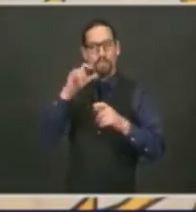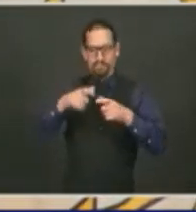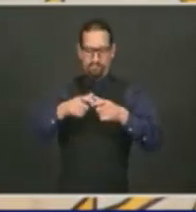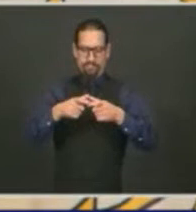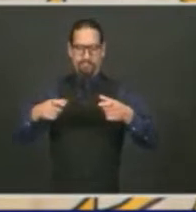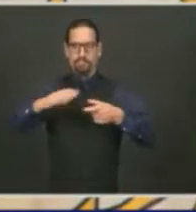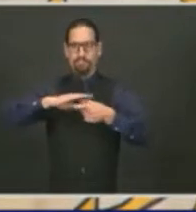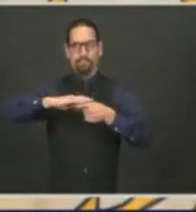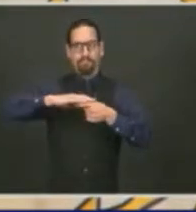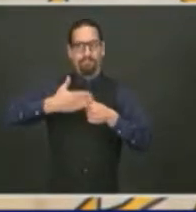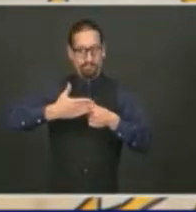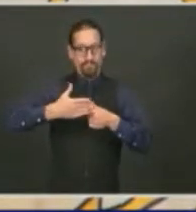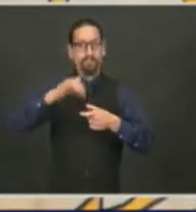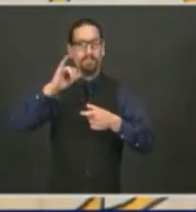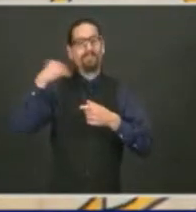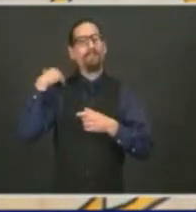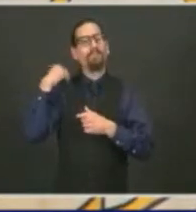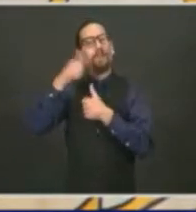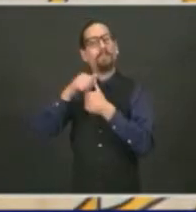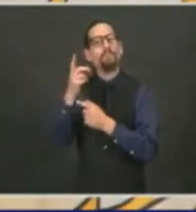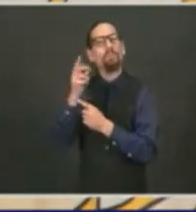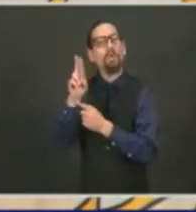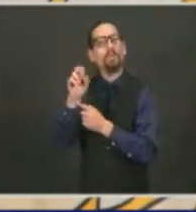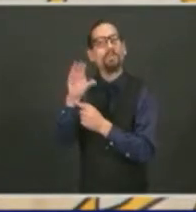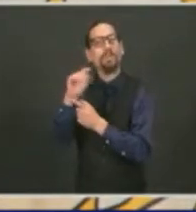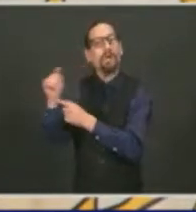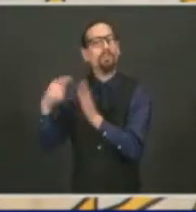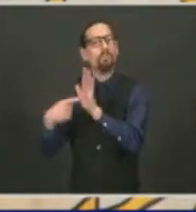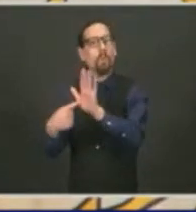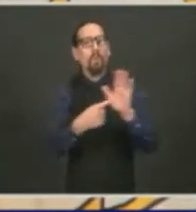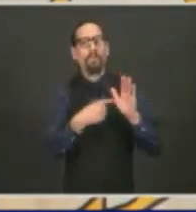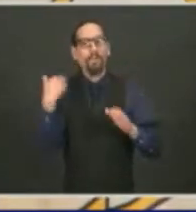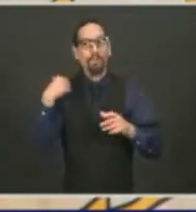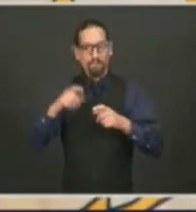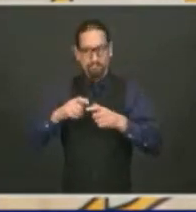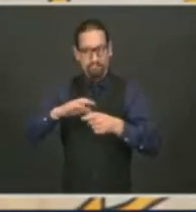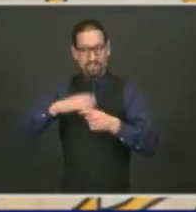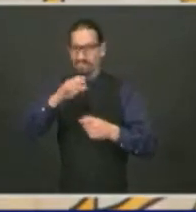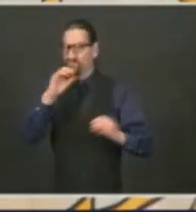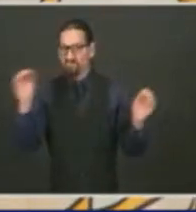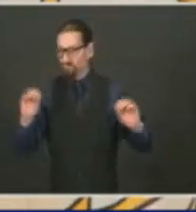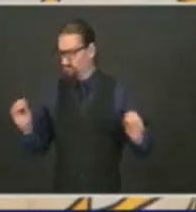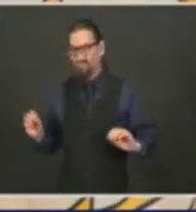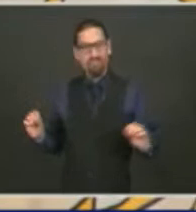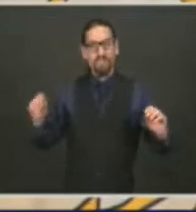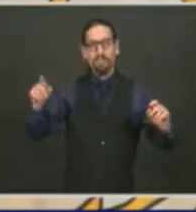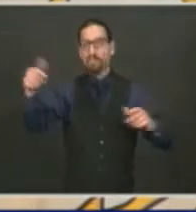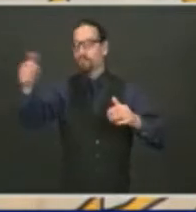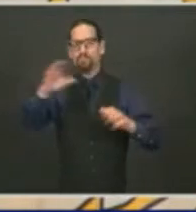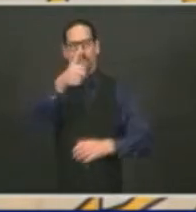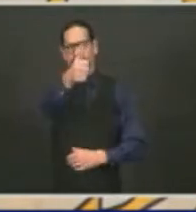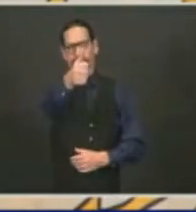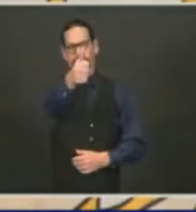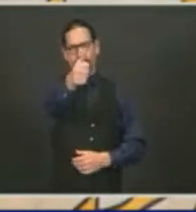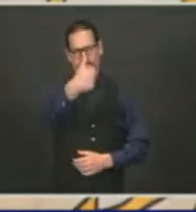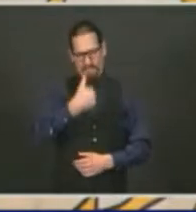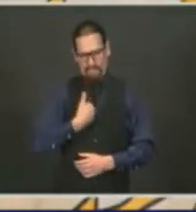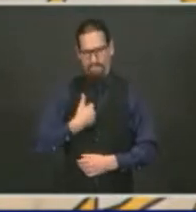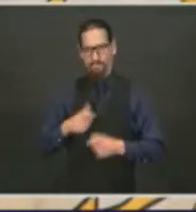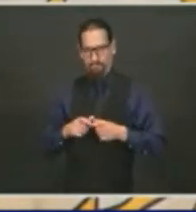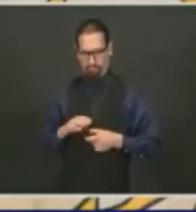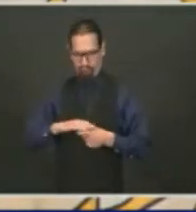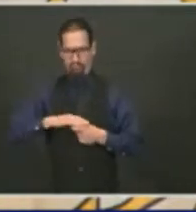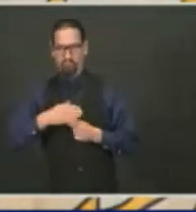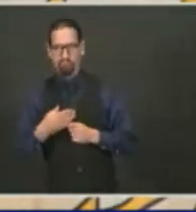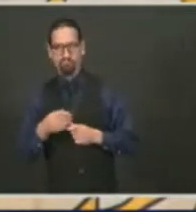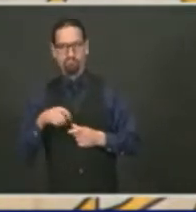other day. So it's, you don't need any equipment. You can do it yourself. Really, you can do it yourself. You swab yourself, you put it